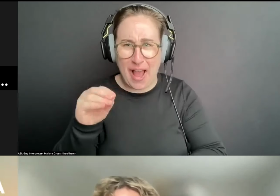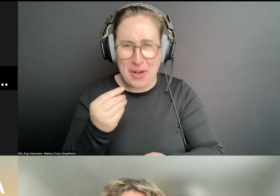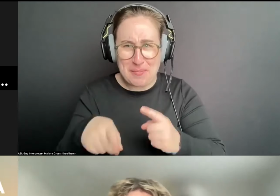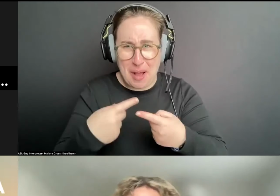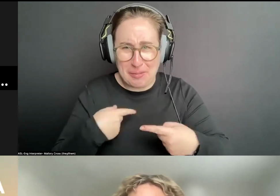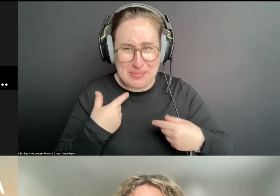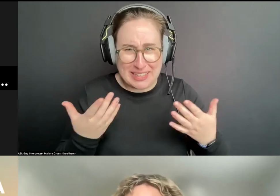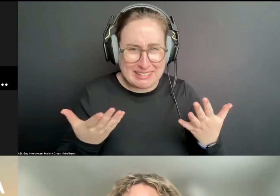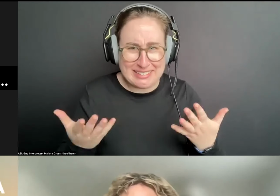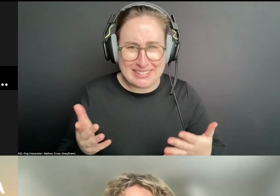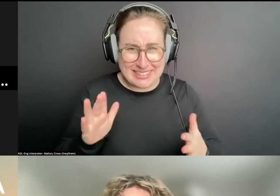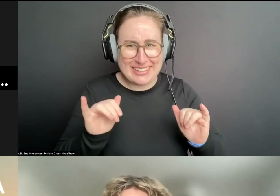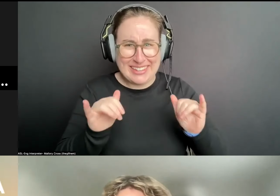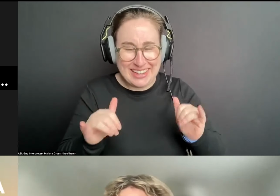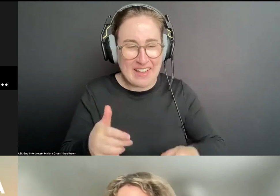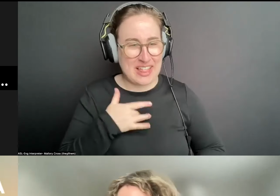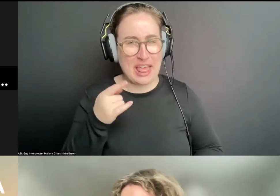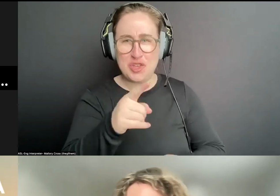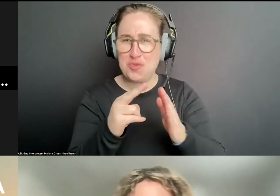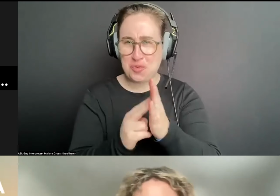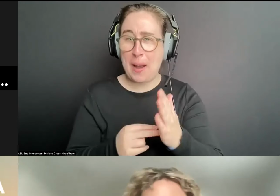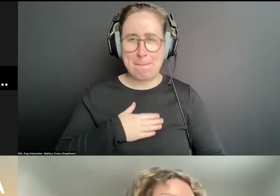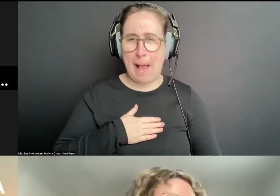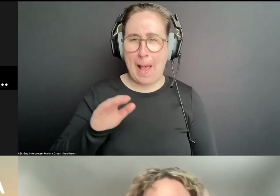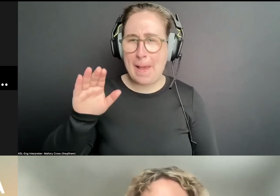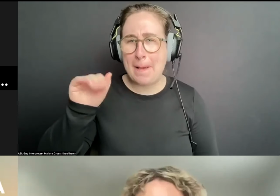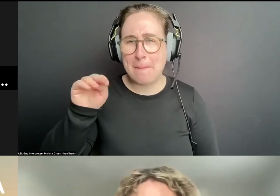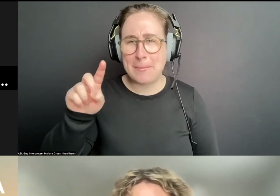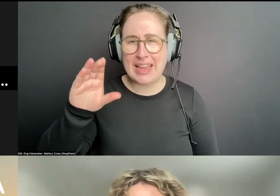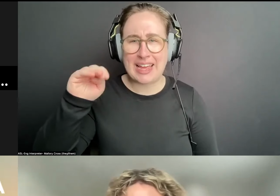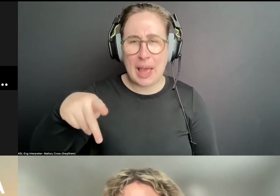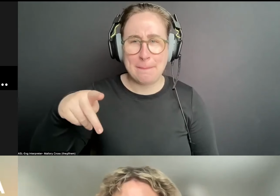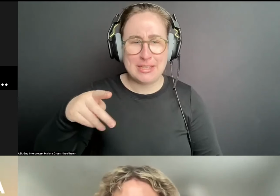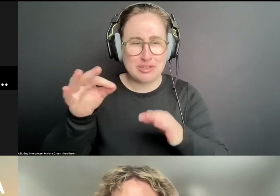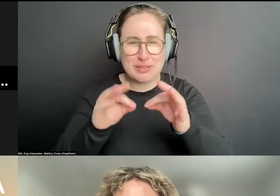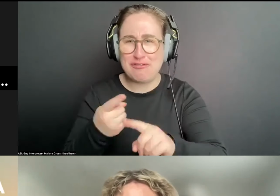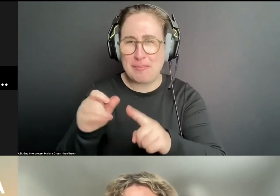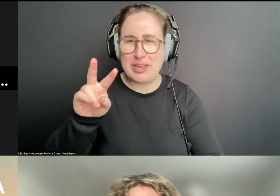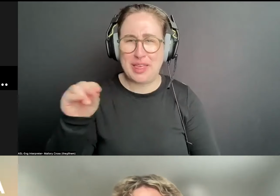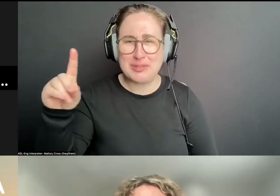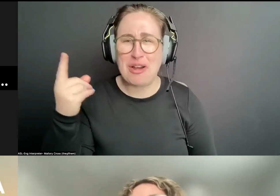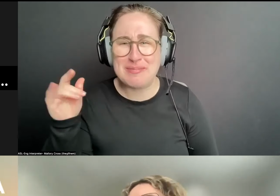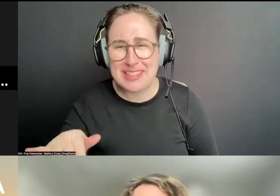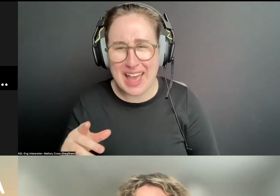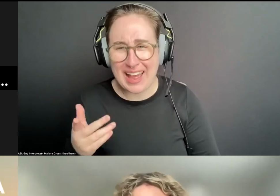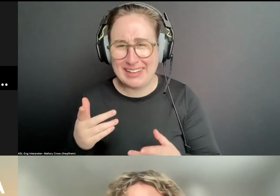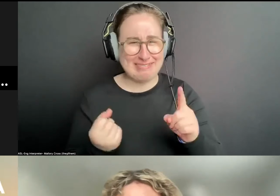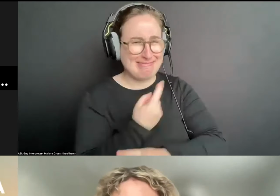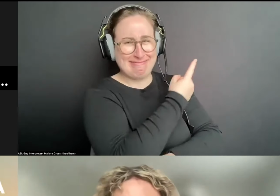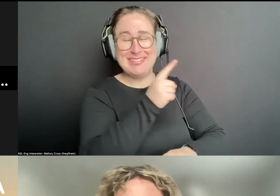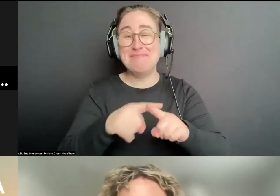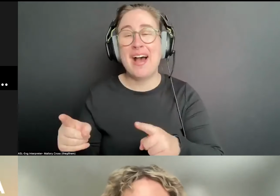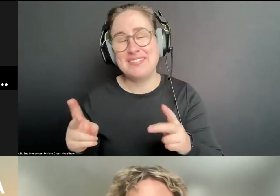me. I feel like you read my Bandcamp description from like 2001, but that's very, very